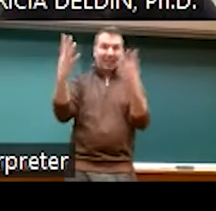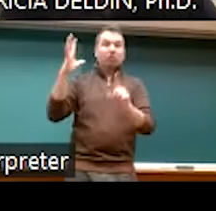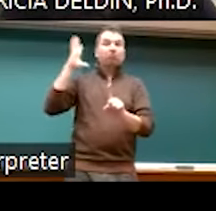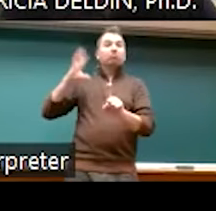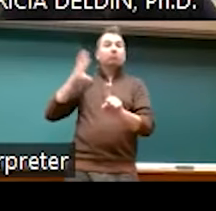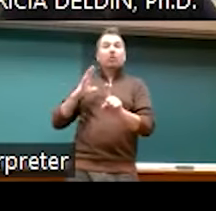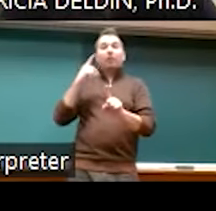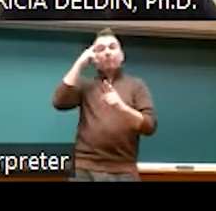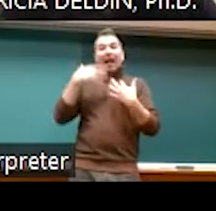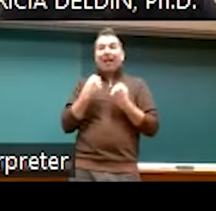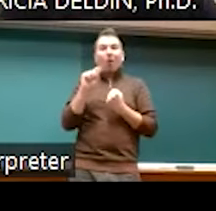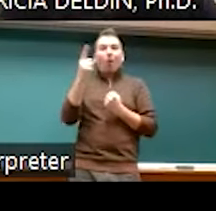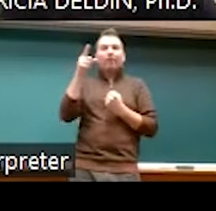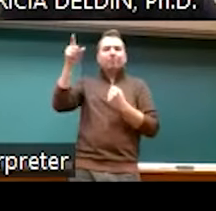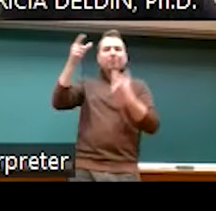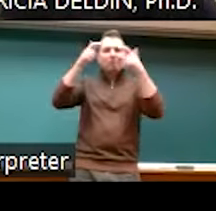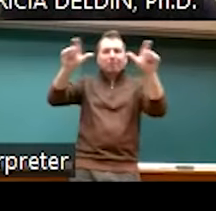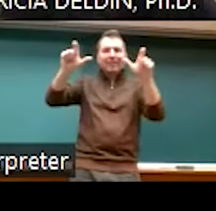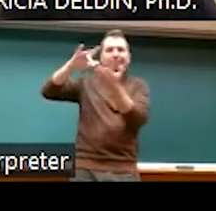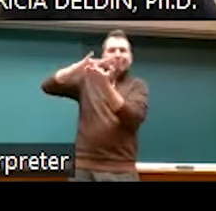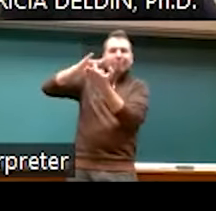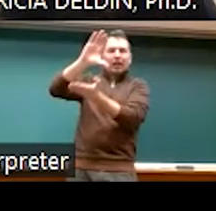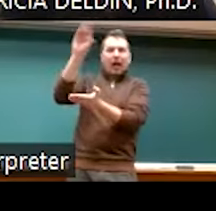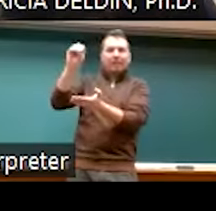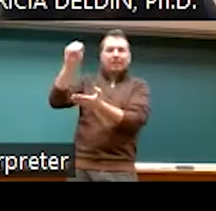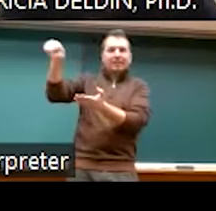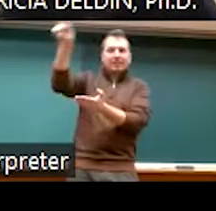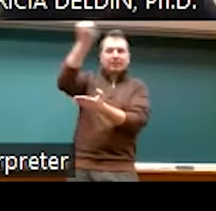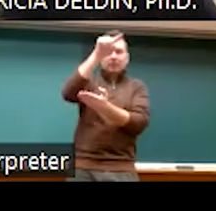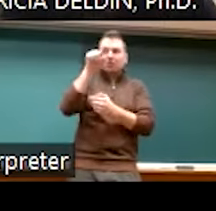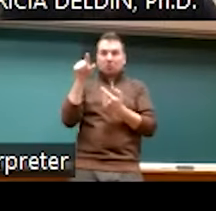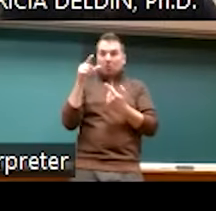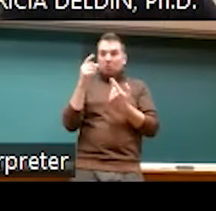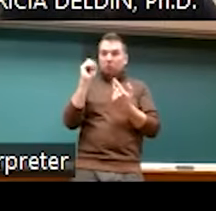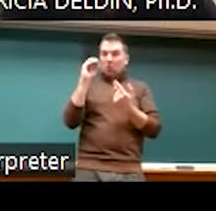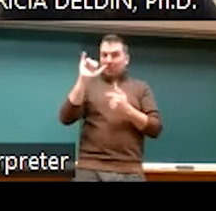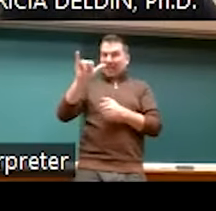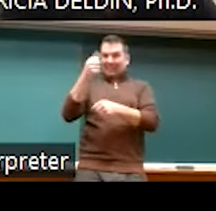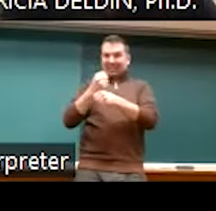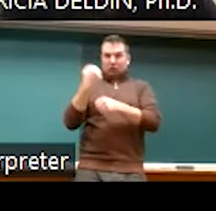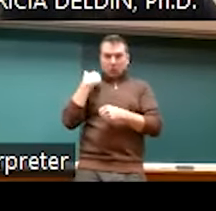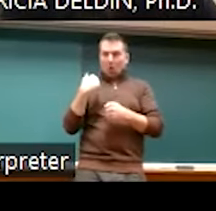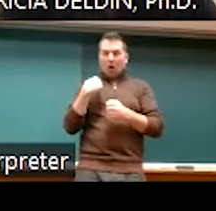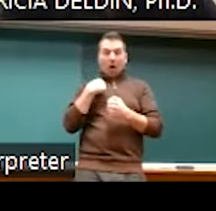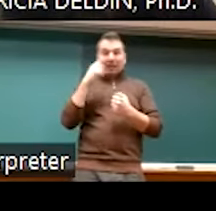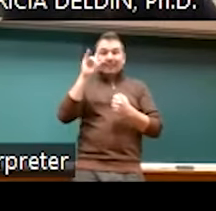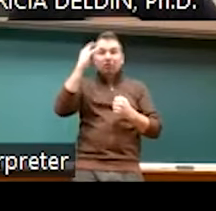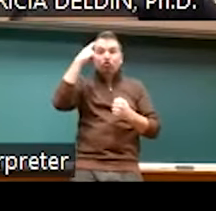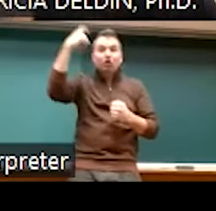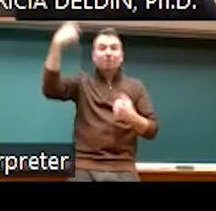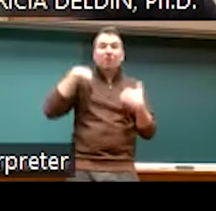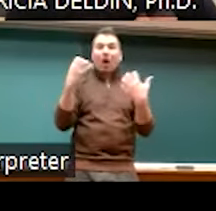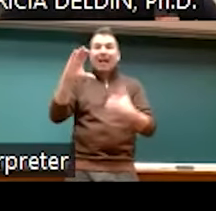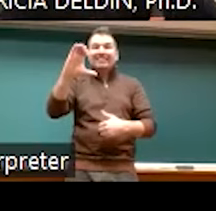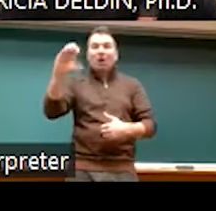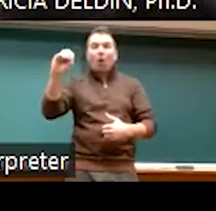could we start another approach? I never thought in my million years that I would be the CEO of a company. But what I did